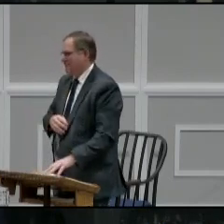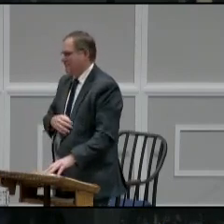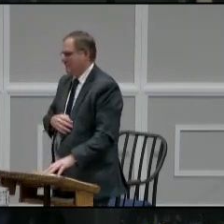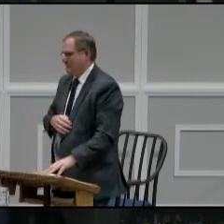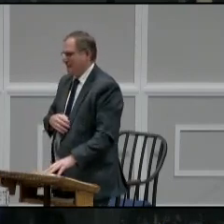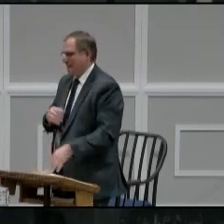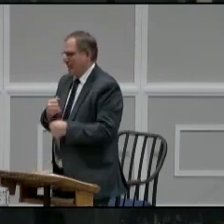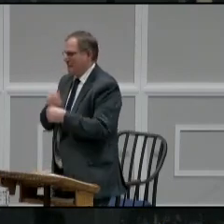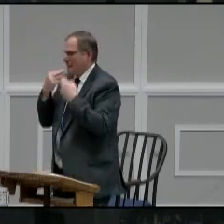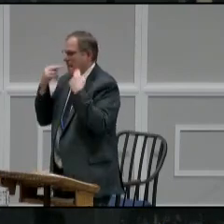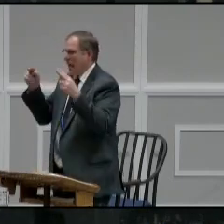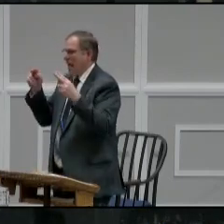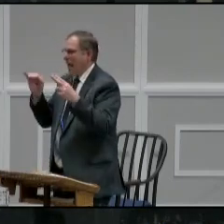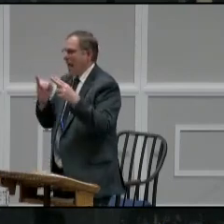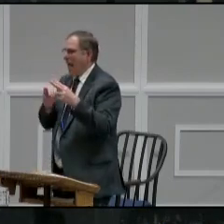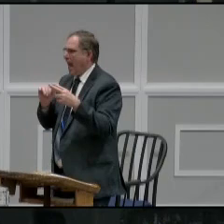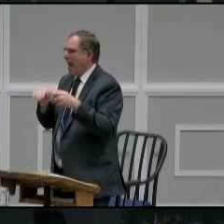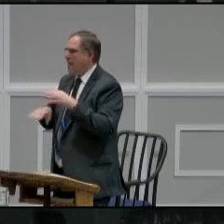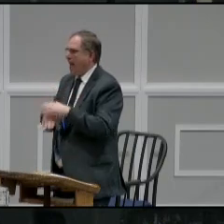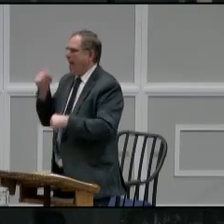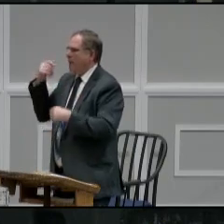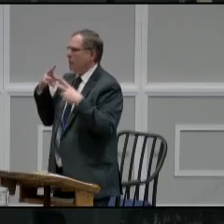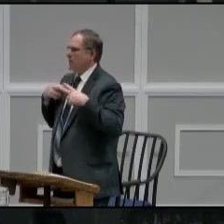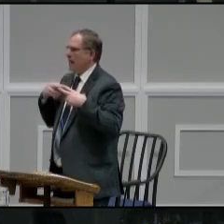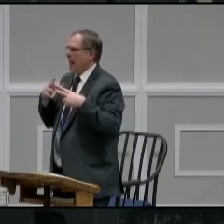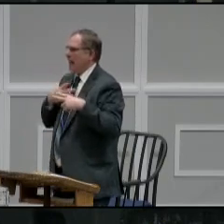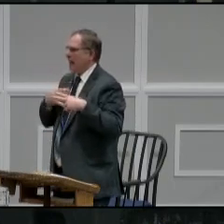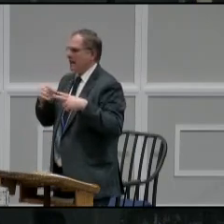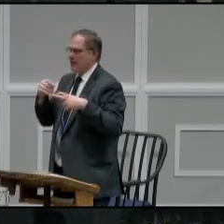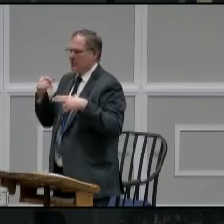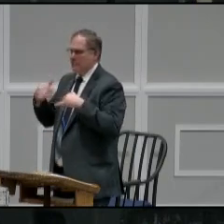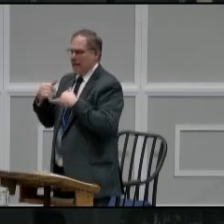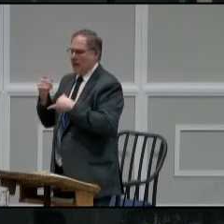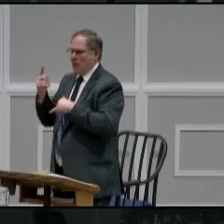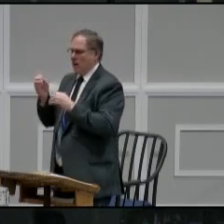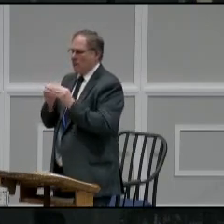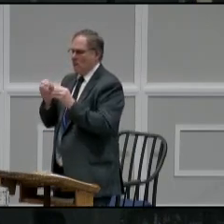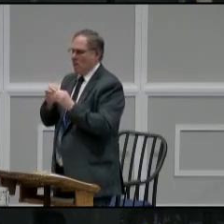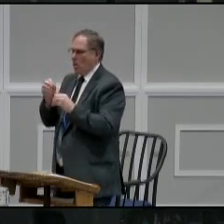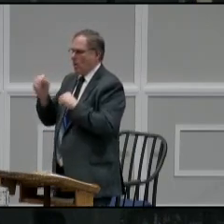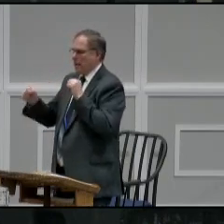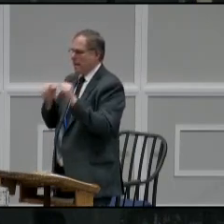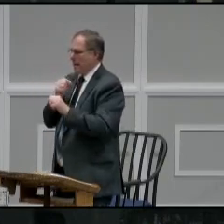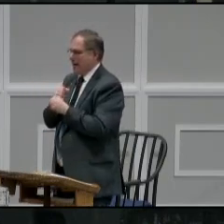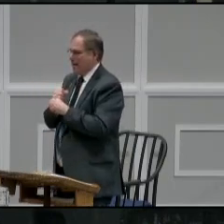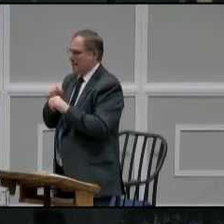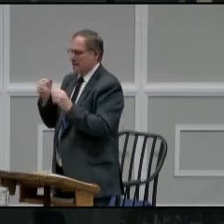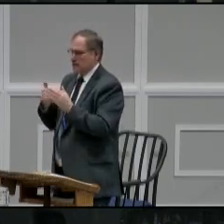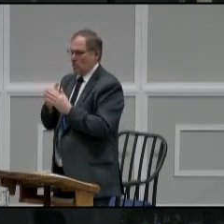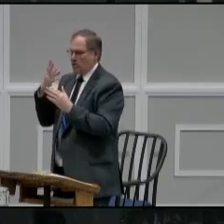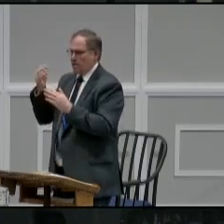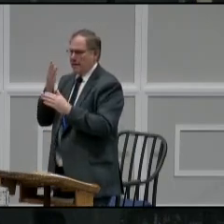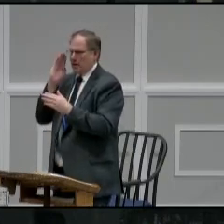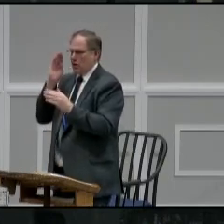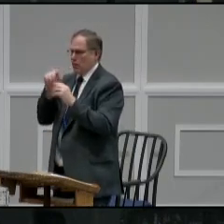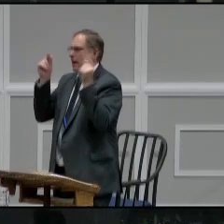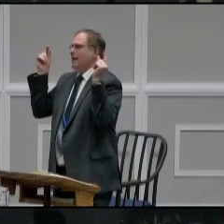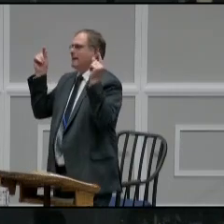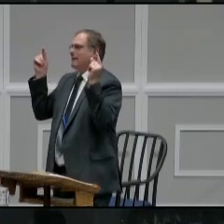He makes the announcement, I'm unretiring. I'm going to play another year, and we're gonna put the cleats back on. It's going to be great.